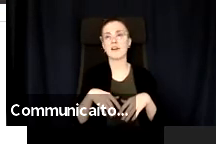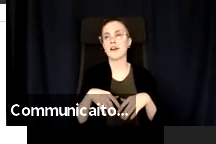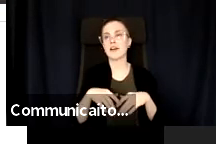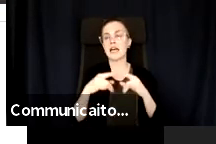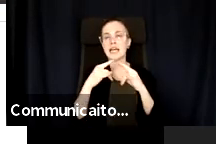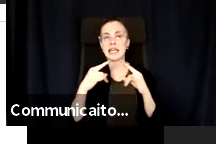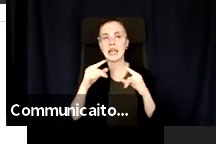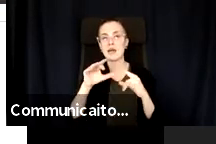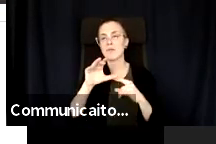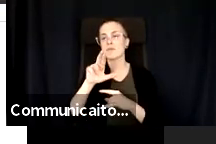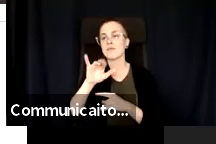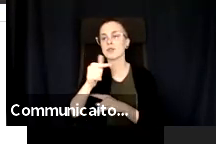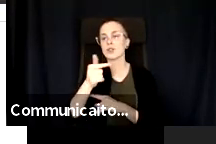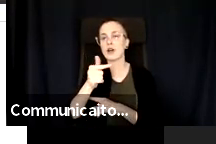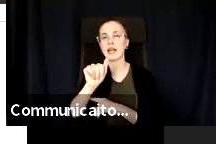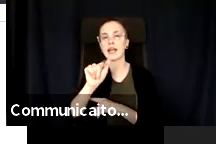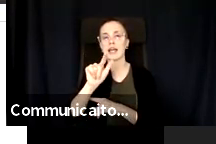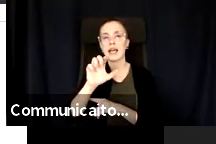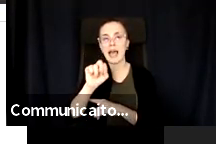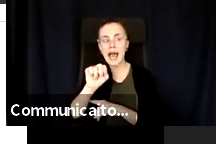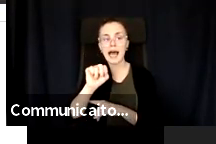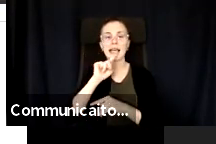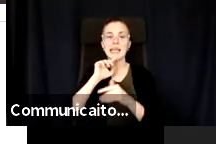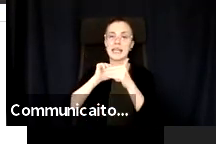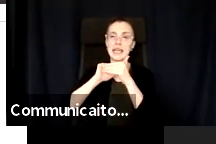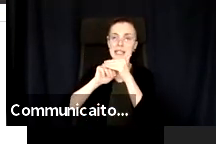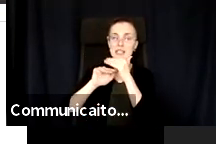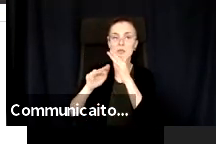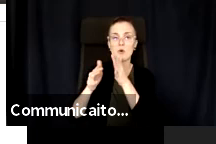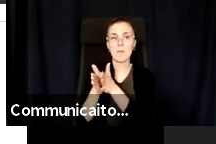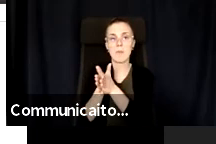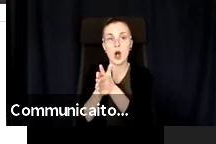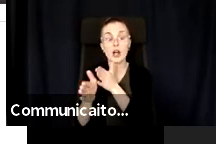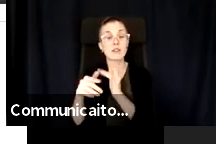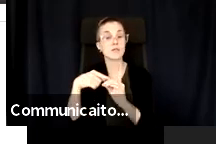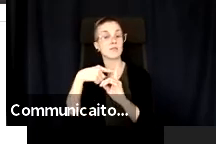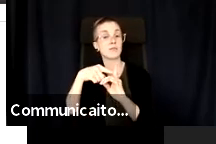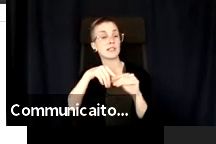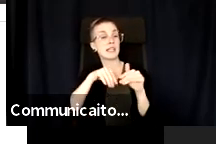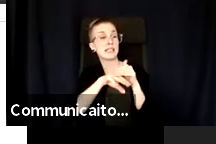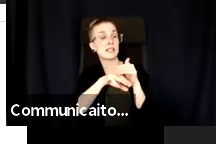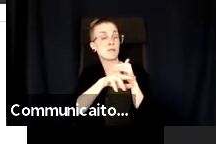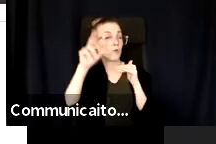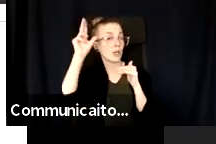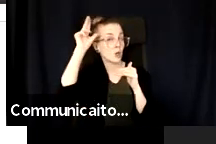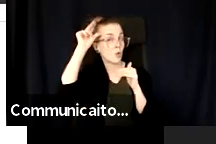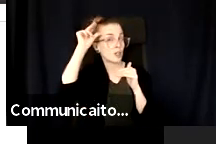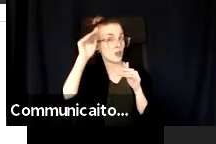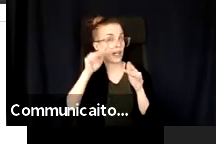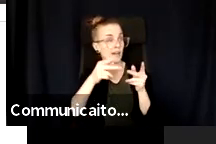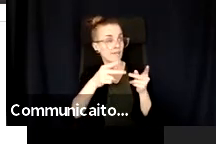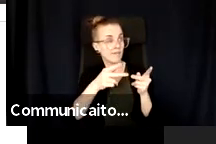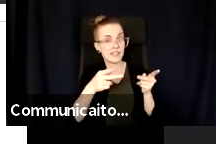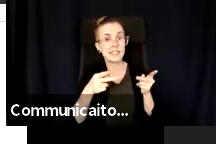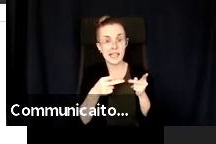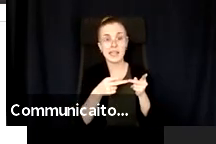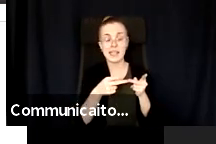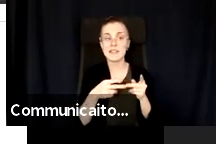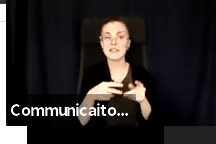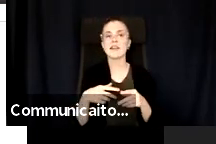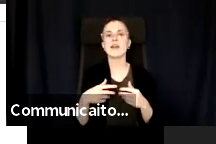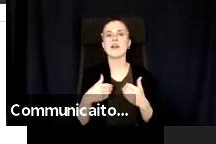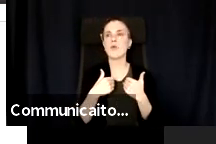Allen, accessible parks, and accessible equestrian facilities. We have disability service organizations that are